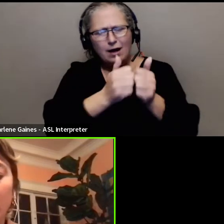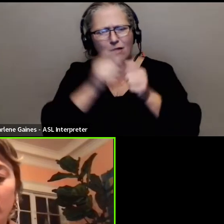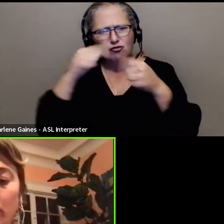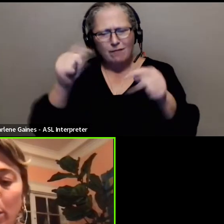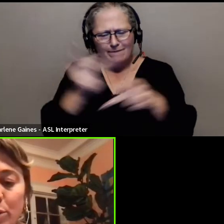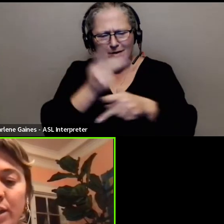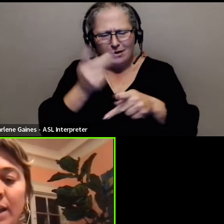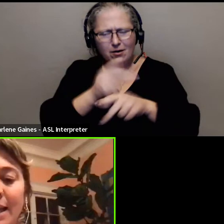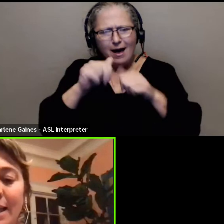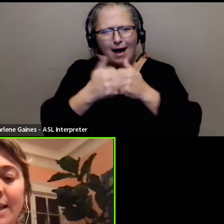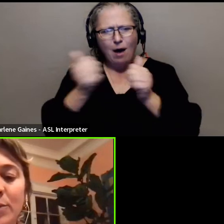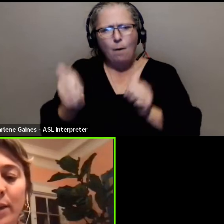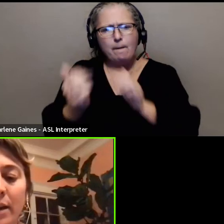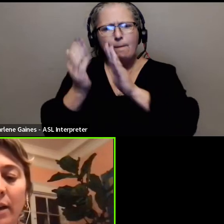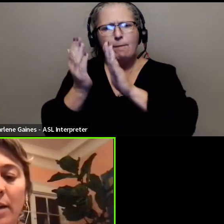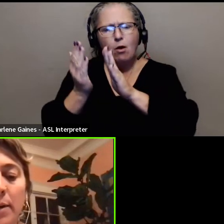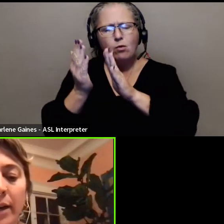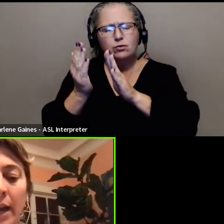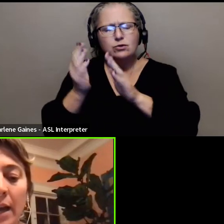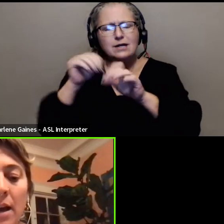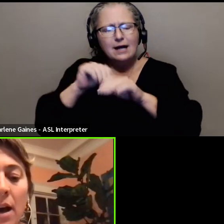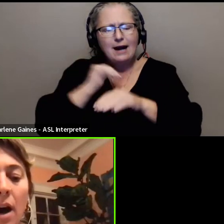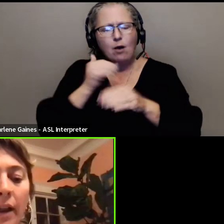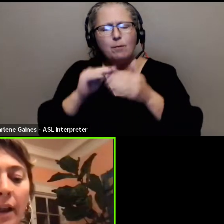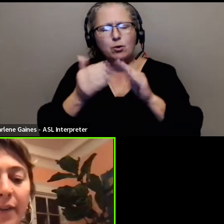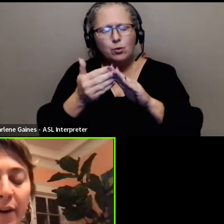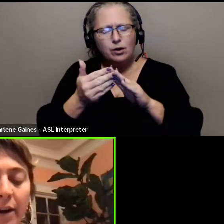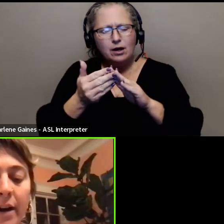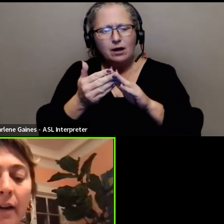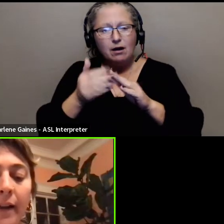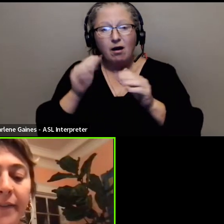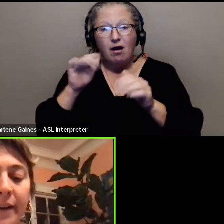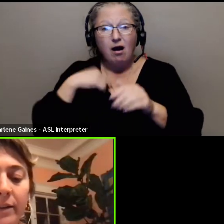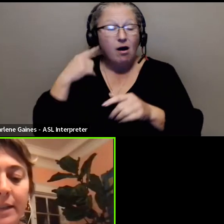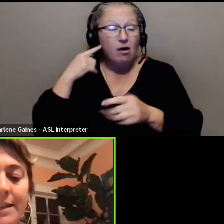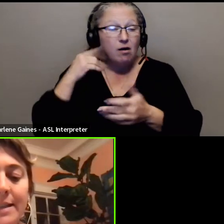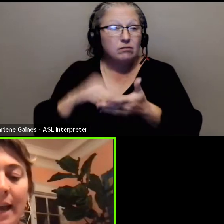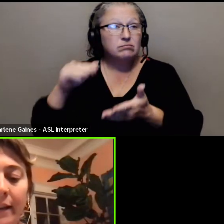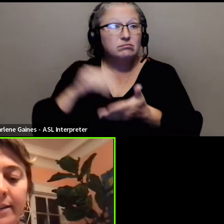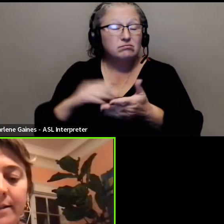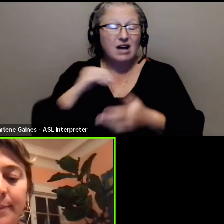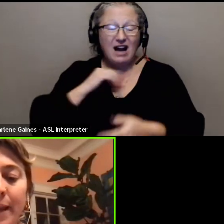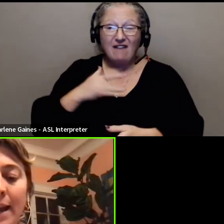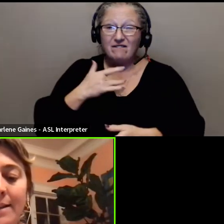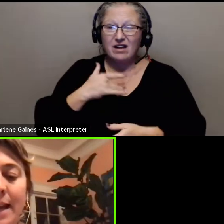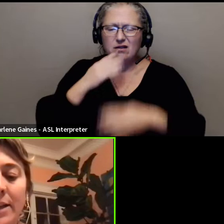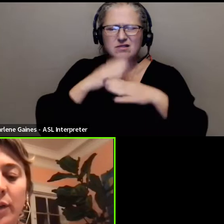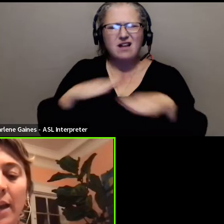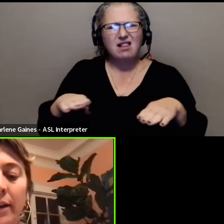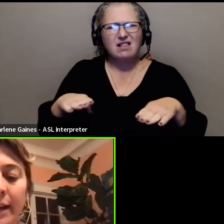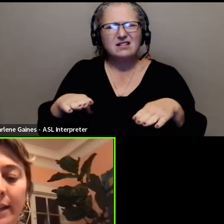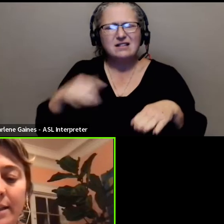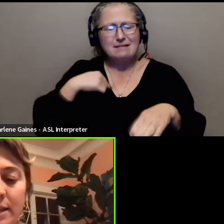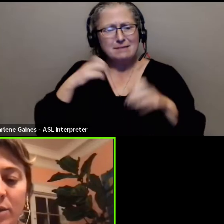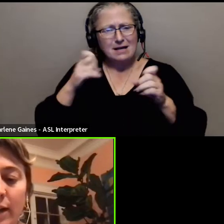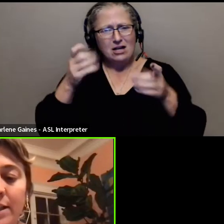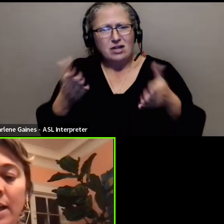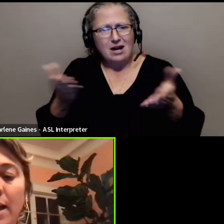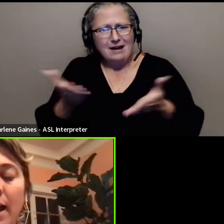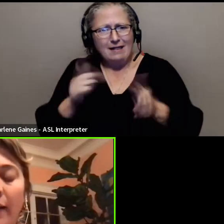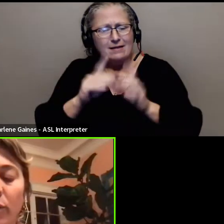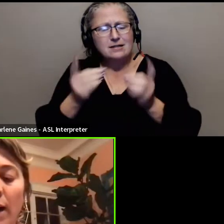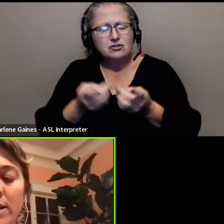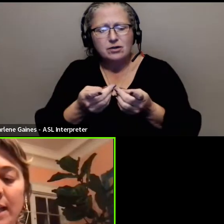out how to approach this within our community? All I've heard and all I've felt is silence. And as an educator in this